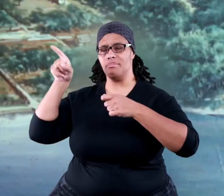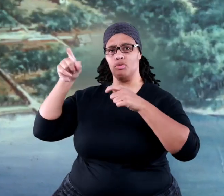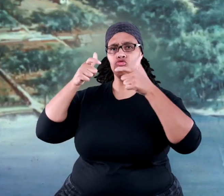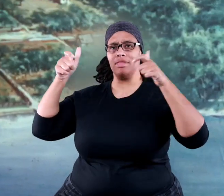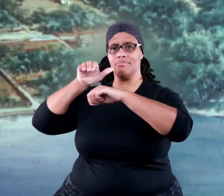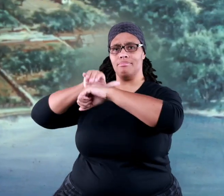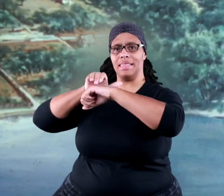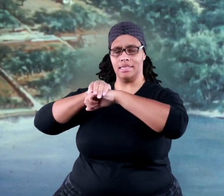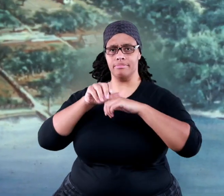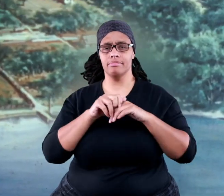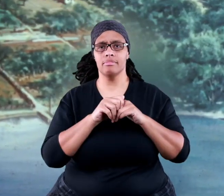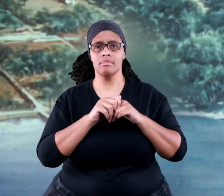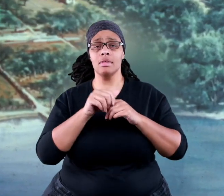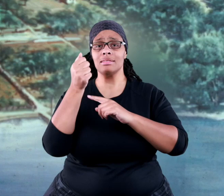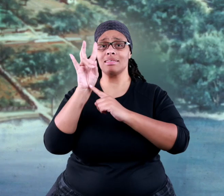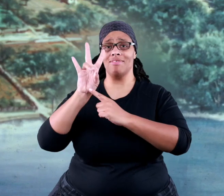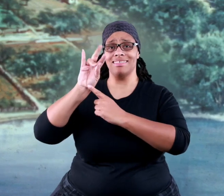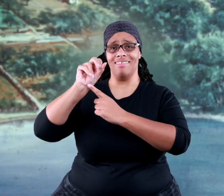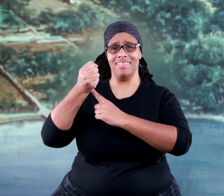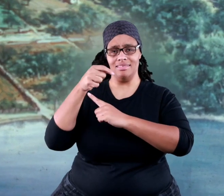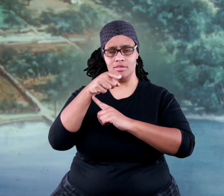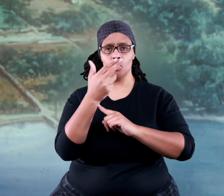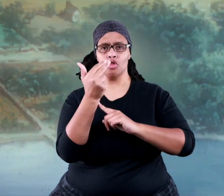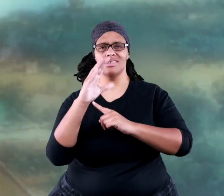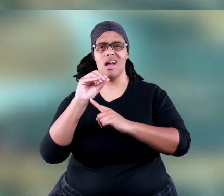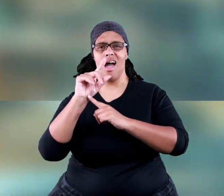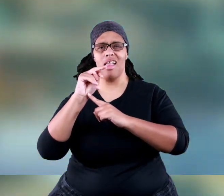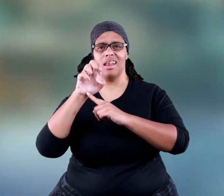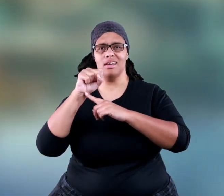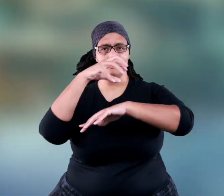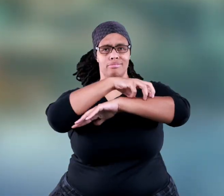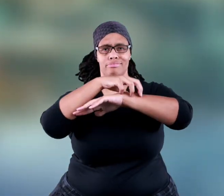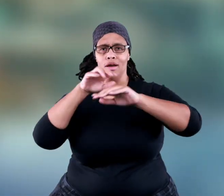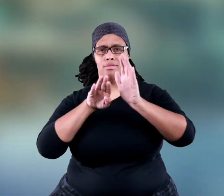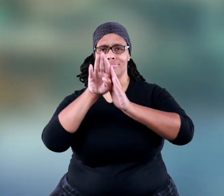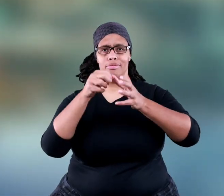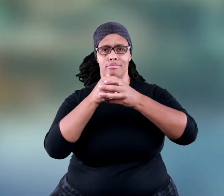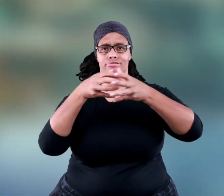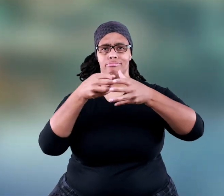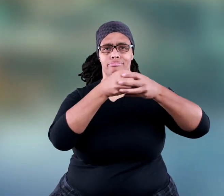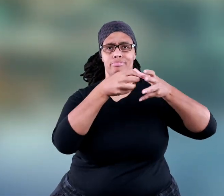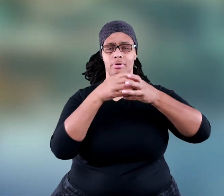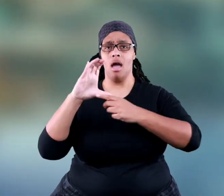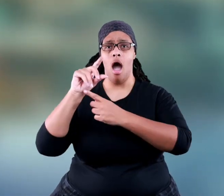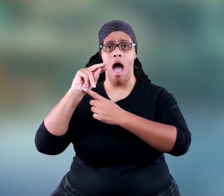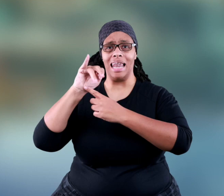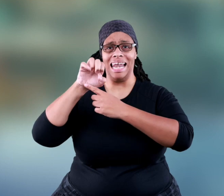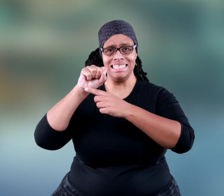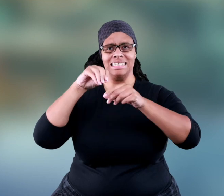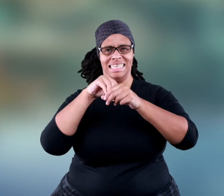and colonization of Great Britain continued. By the 1770s, 13 colonies had emerged.